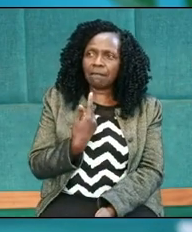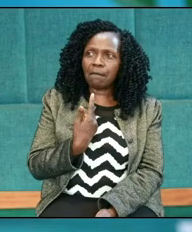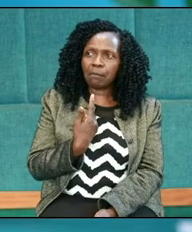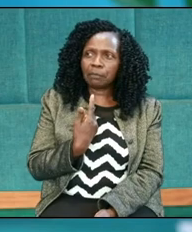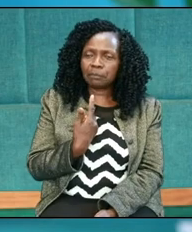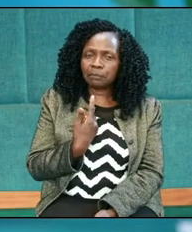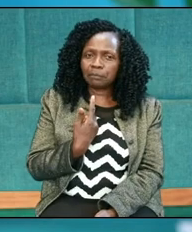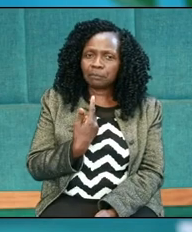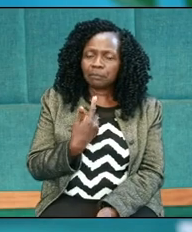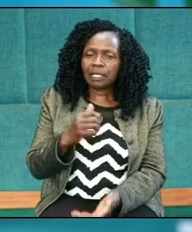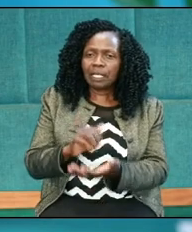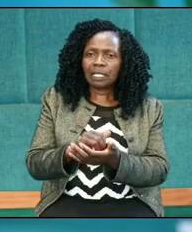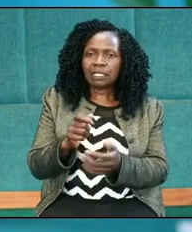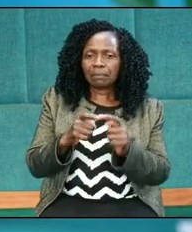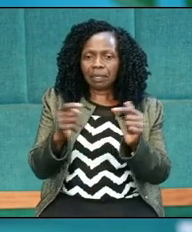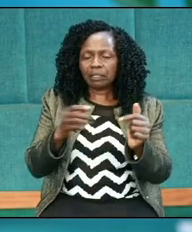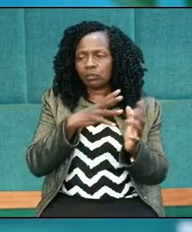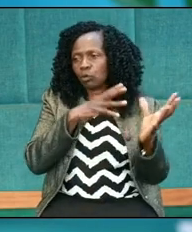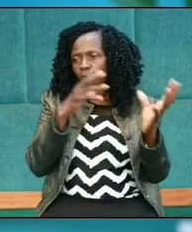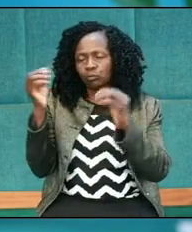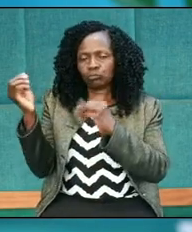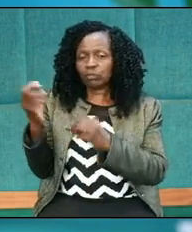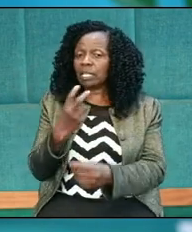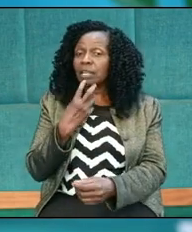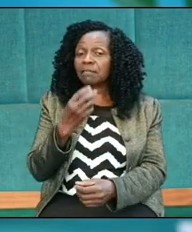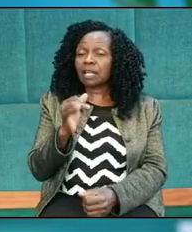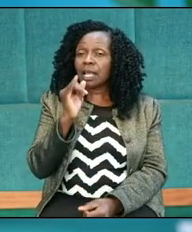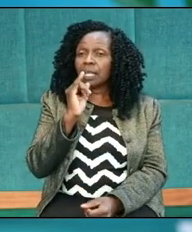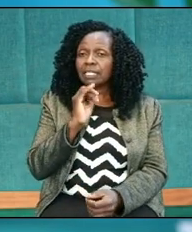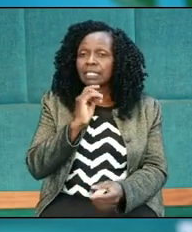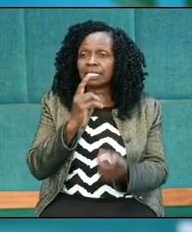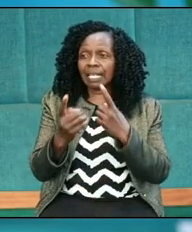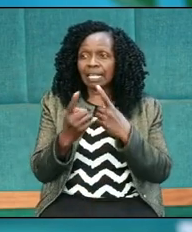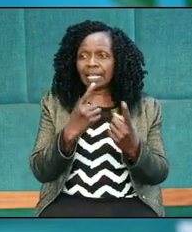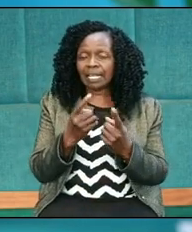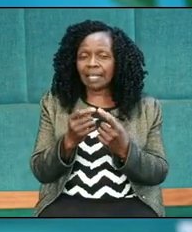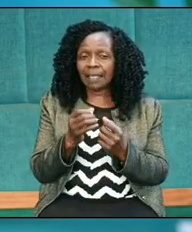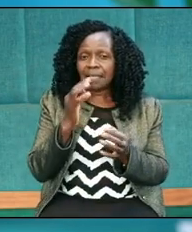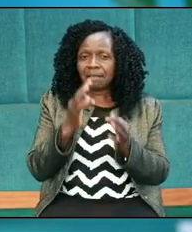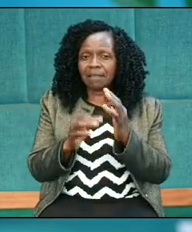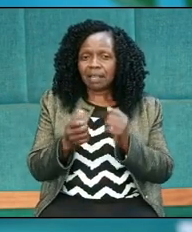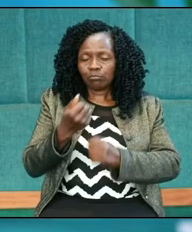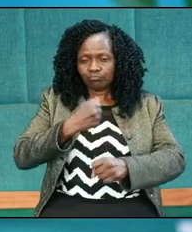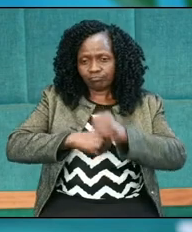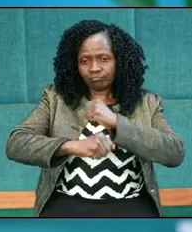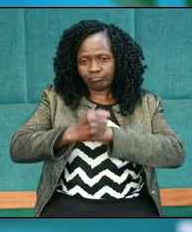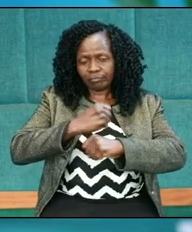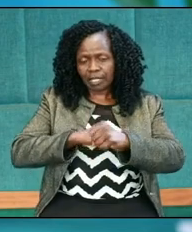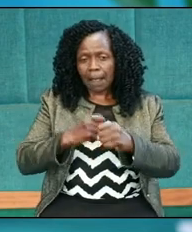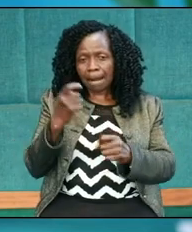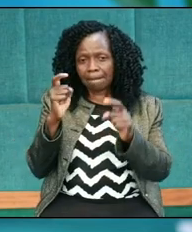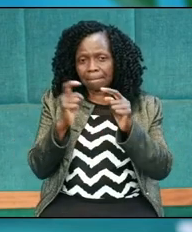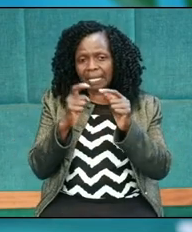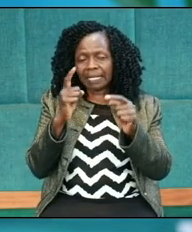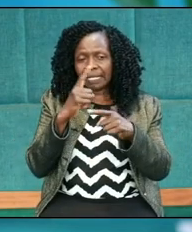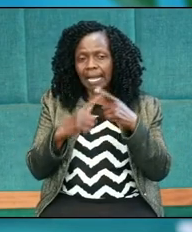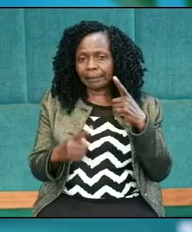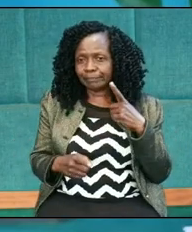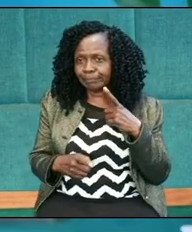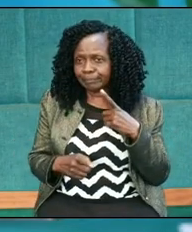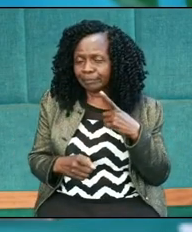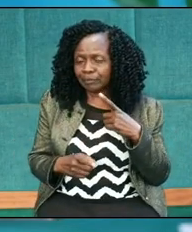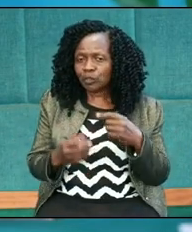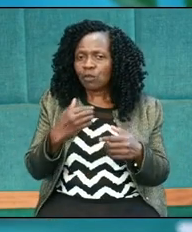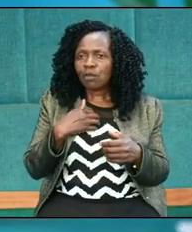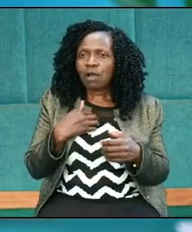it will go. The laughter, by the way, I said, laughter even acts as a painkiller. If you have